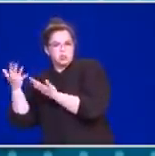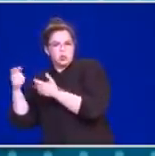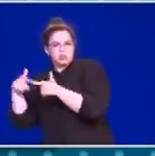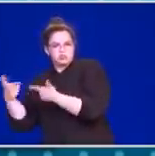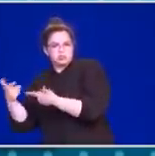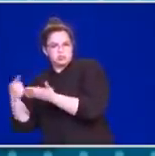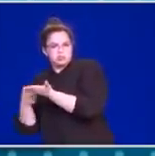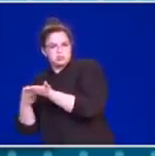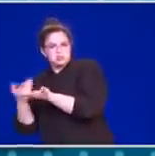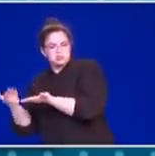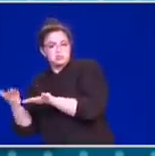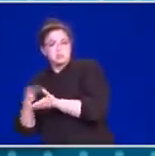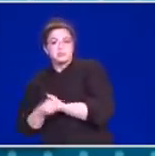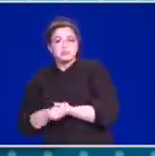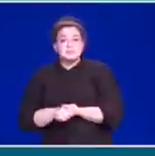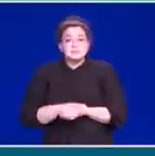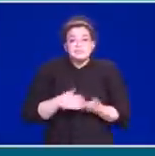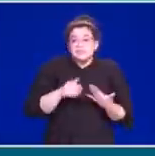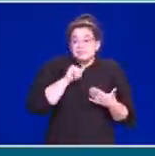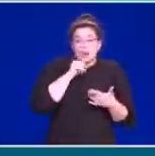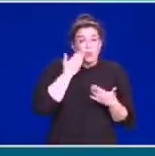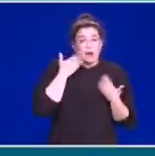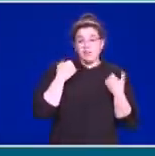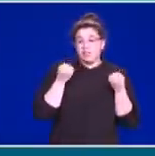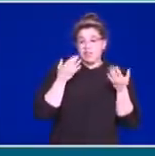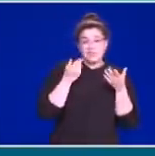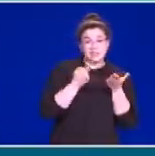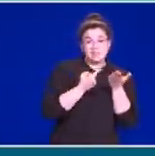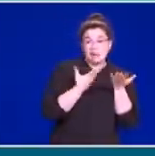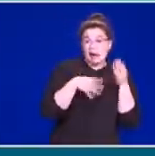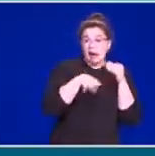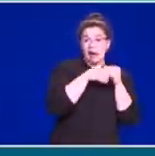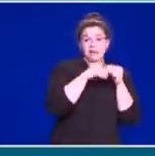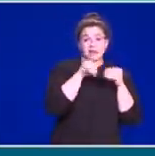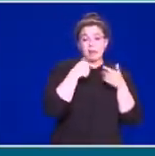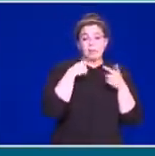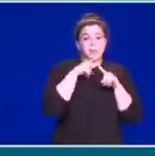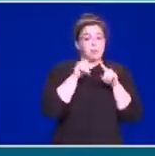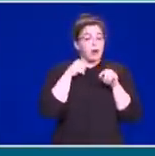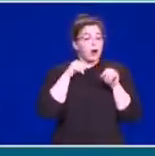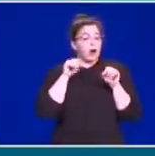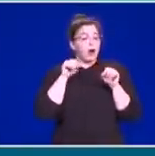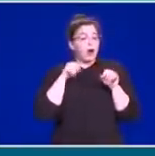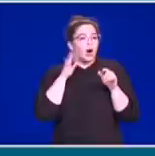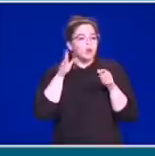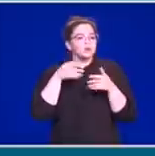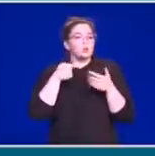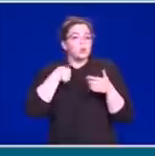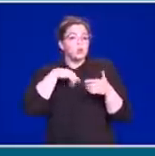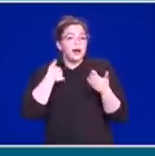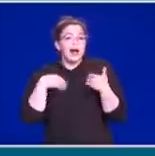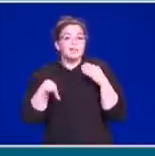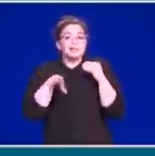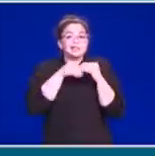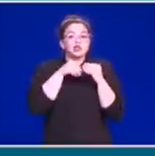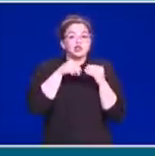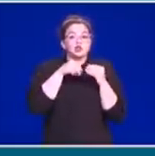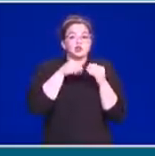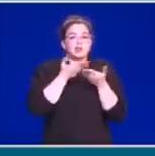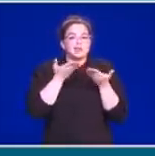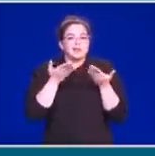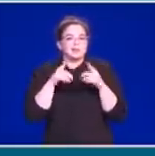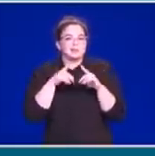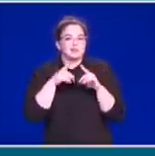that. I don't have too much to add on top of that. I mean, I'll just chime in and say that we do have the additional products coming out next year